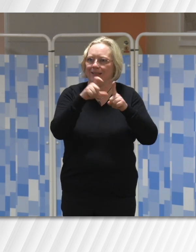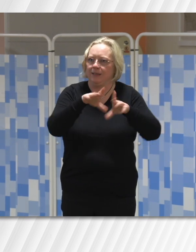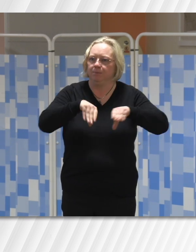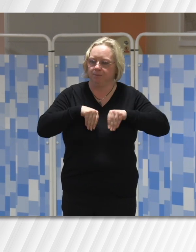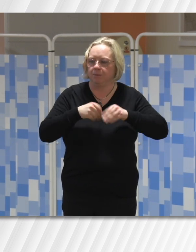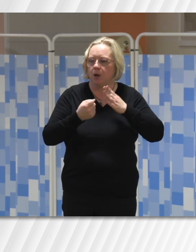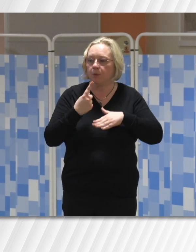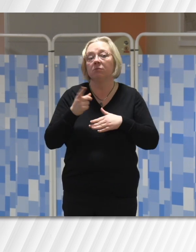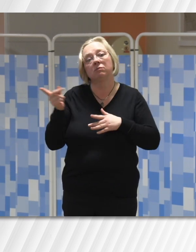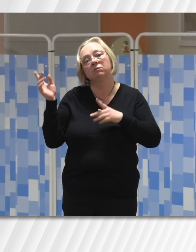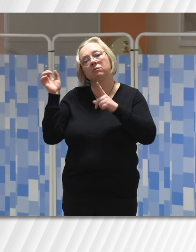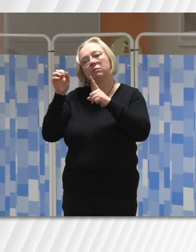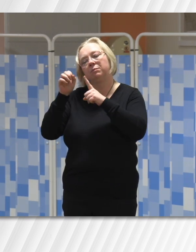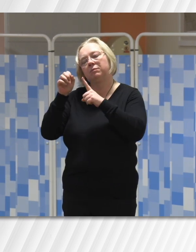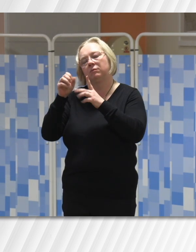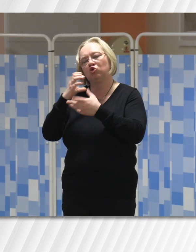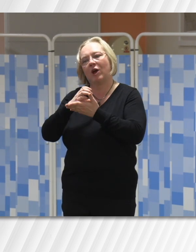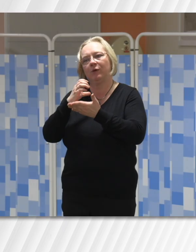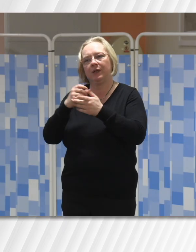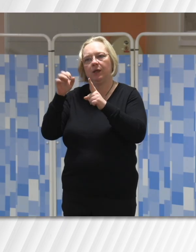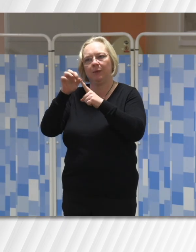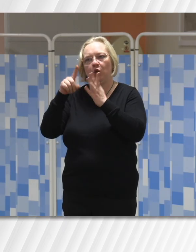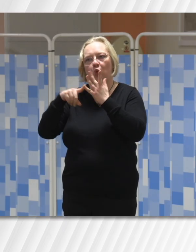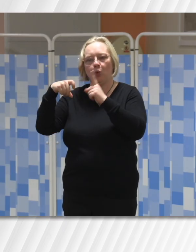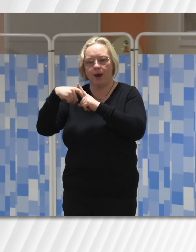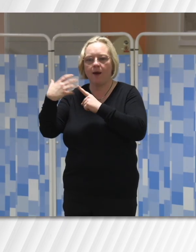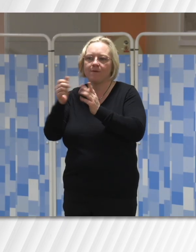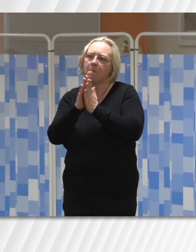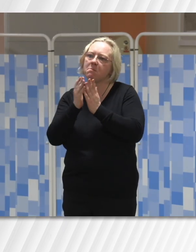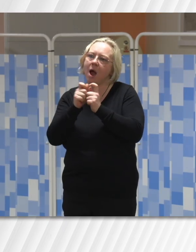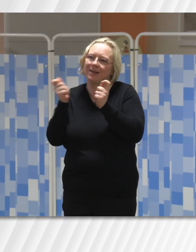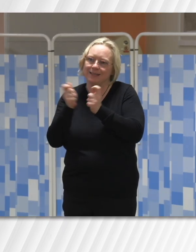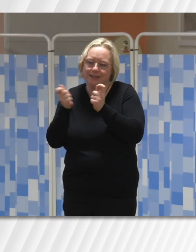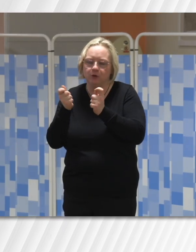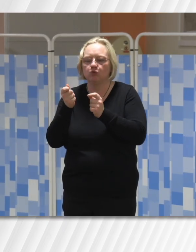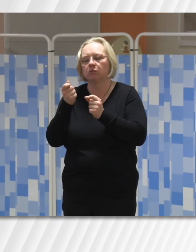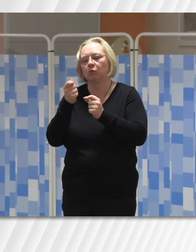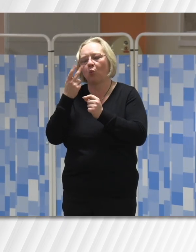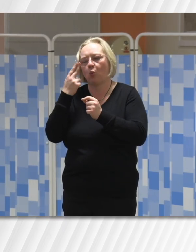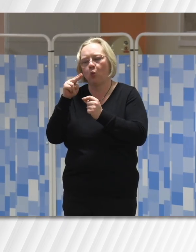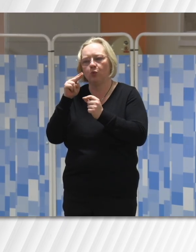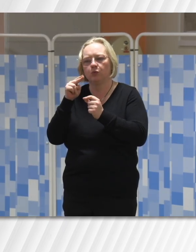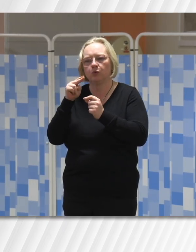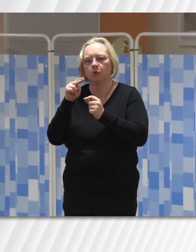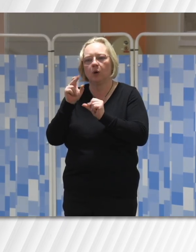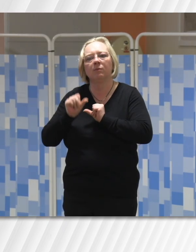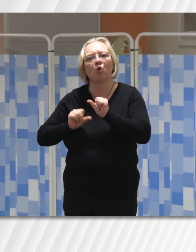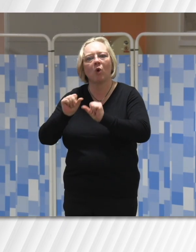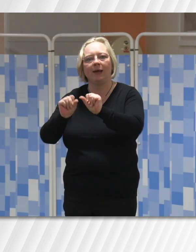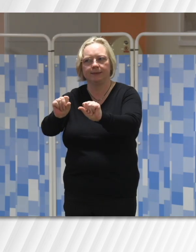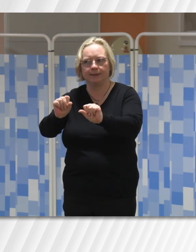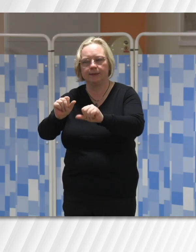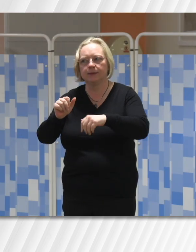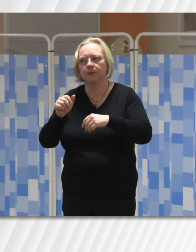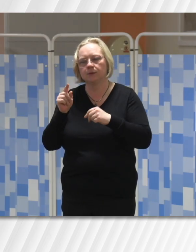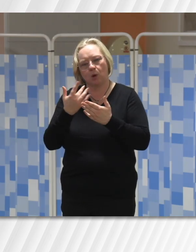interested, Parkinson's UK do a magazine every quarter, I think, called Progress, which shows all their research. And there's a lot of